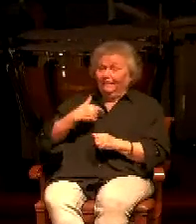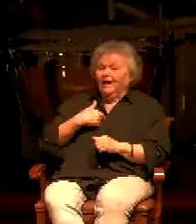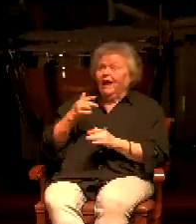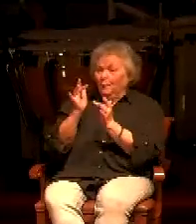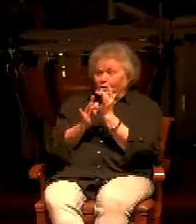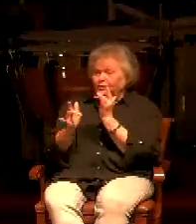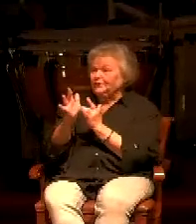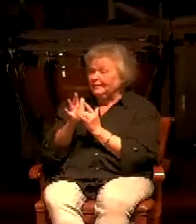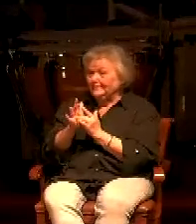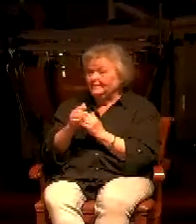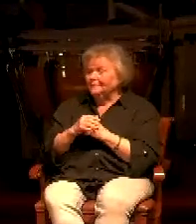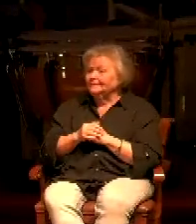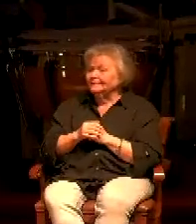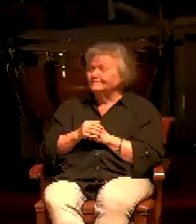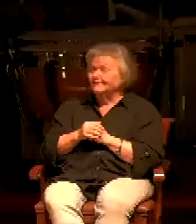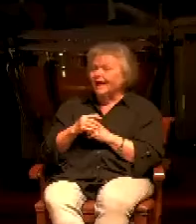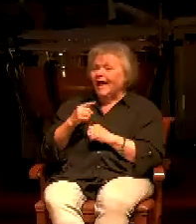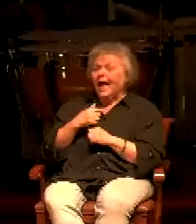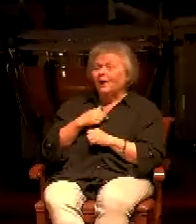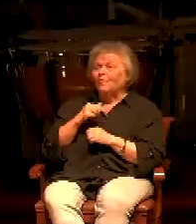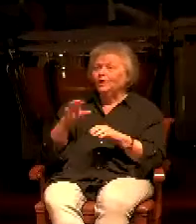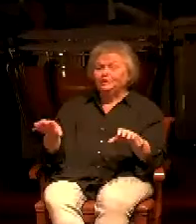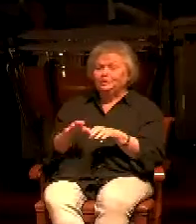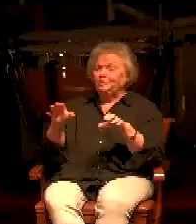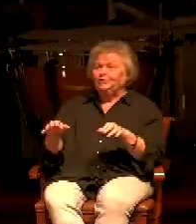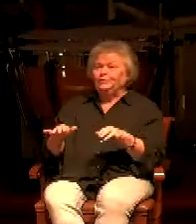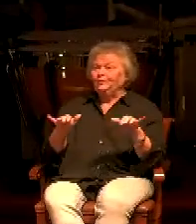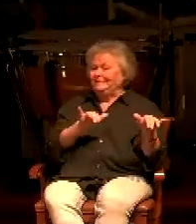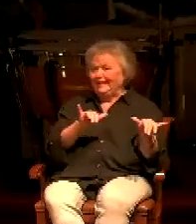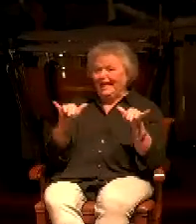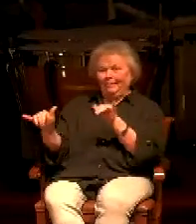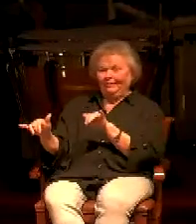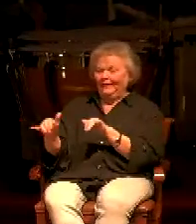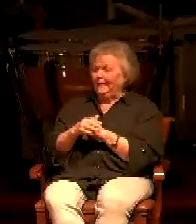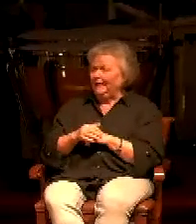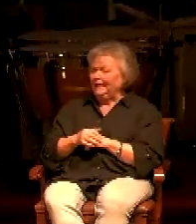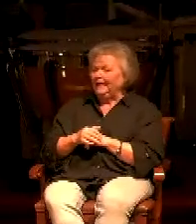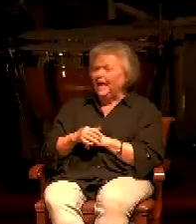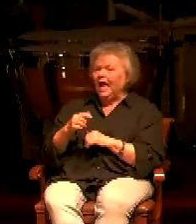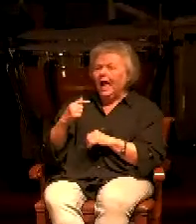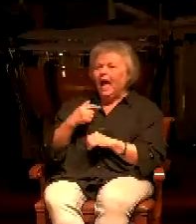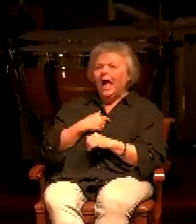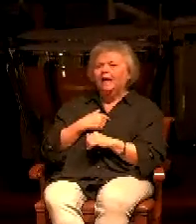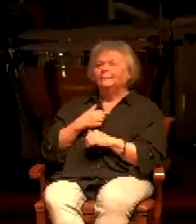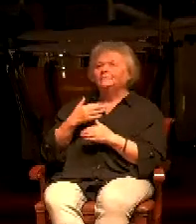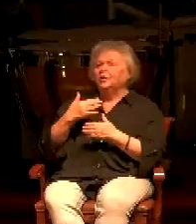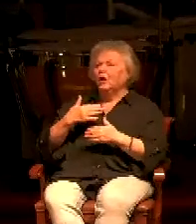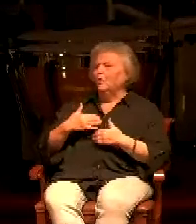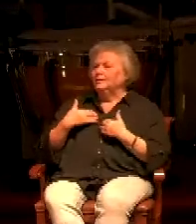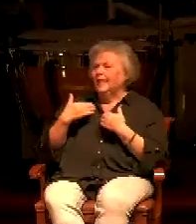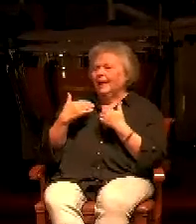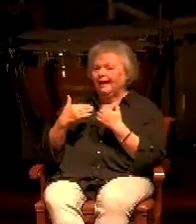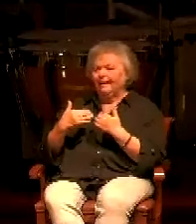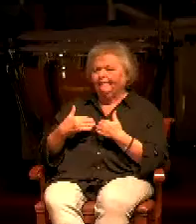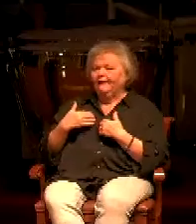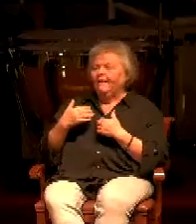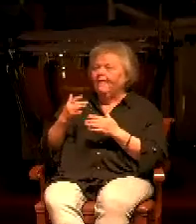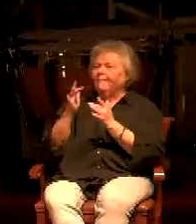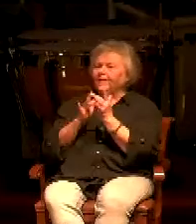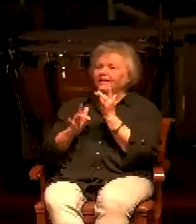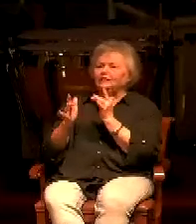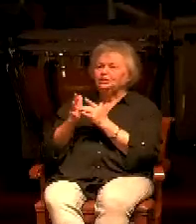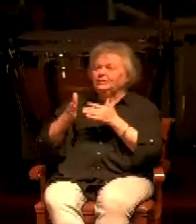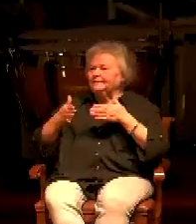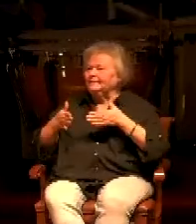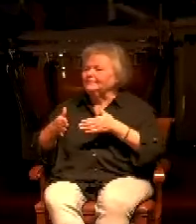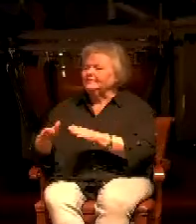that Jesus held his tongue and his might and marched humbly alone to this place, that he allowed himself to